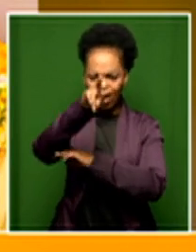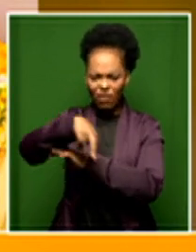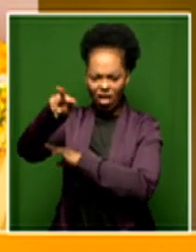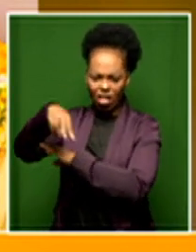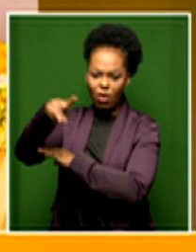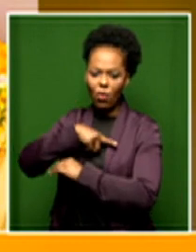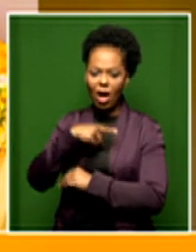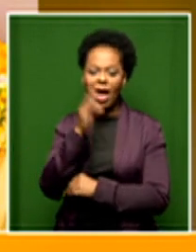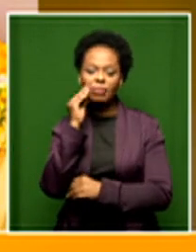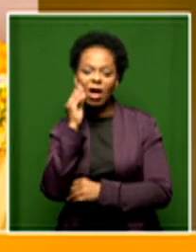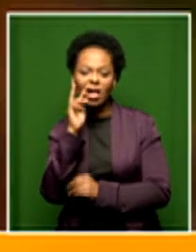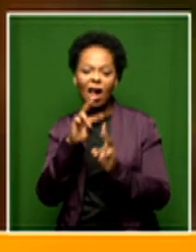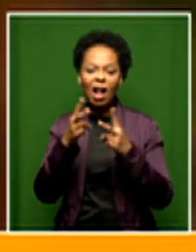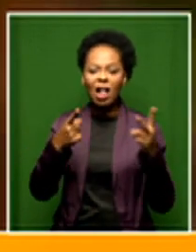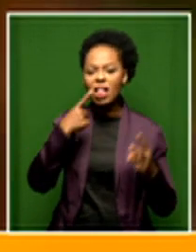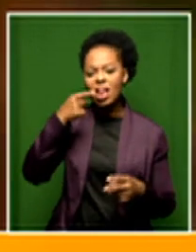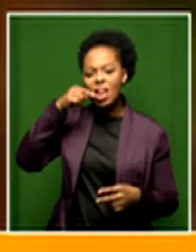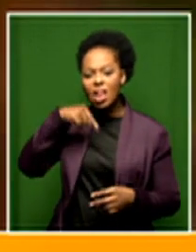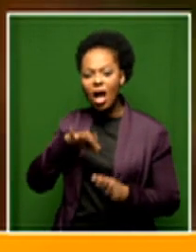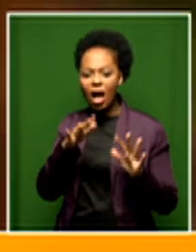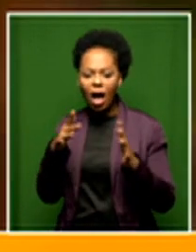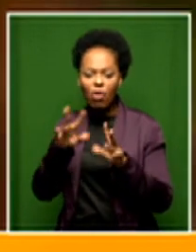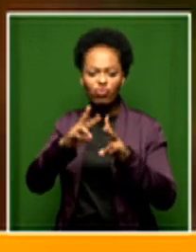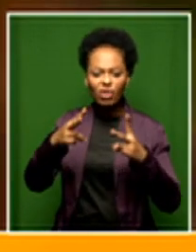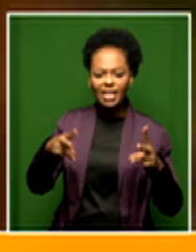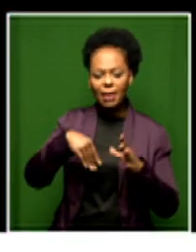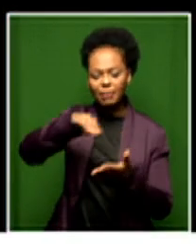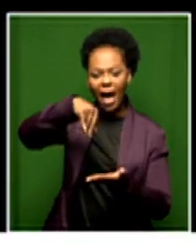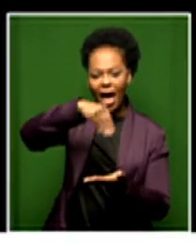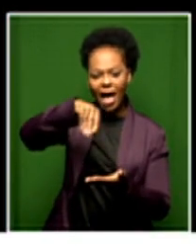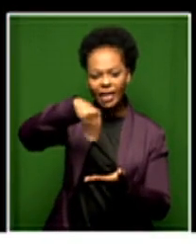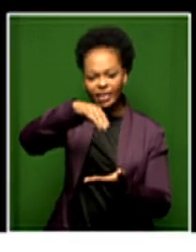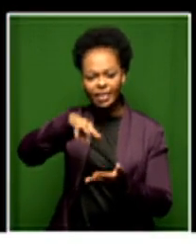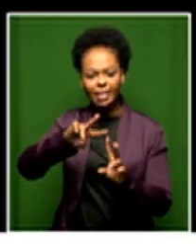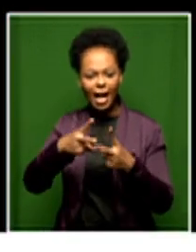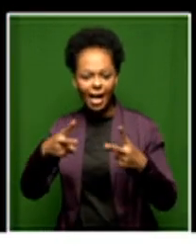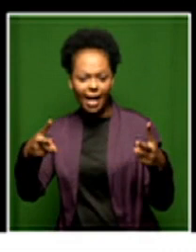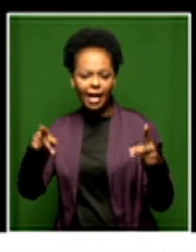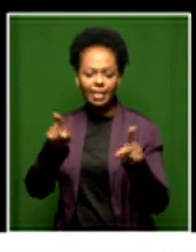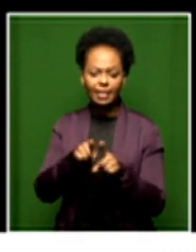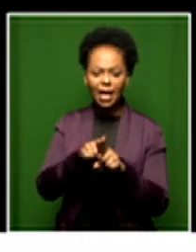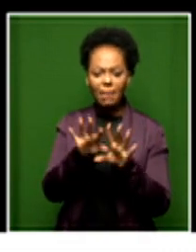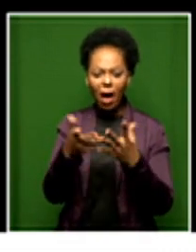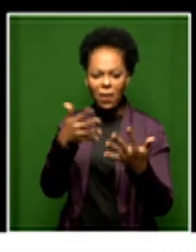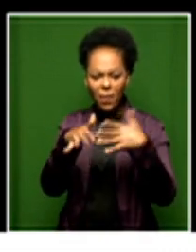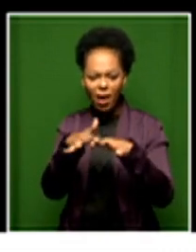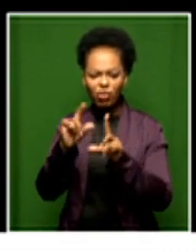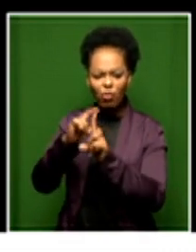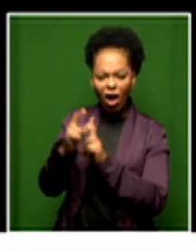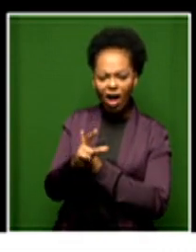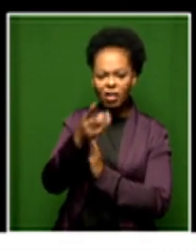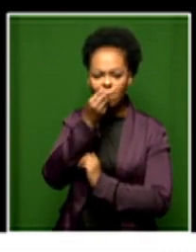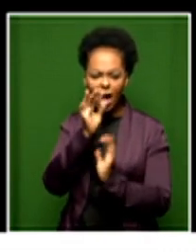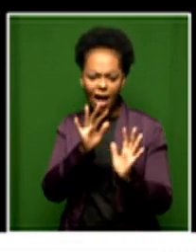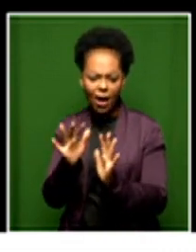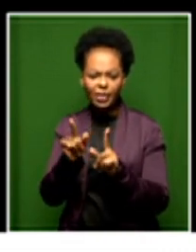to experience different types of ingredients, different types of spices, different types of customs and cultures, how people live,